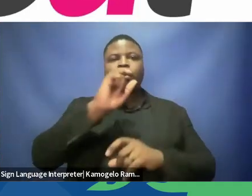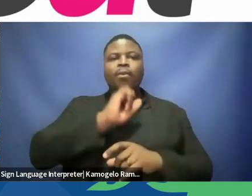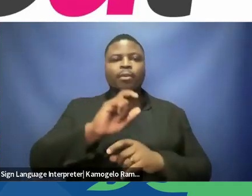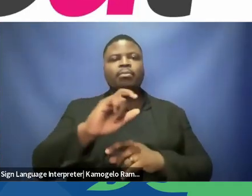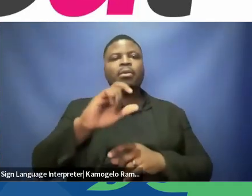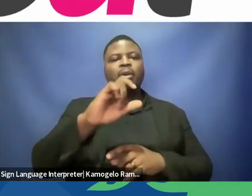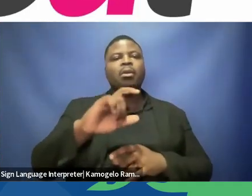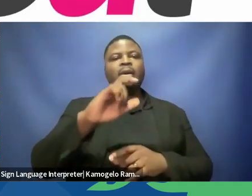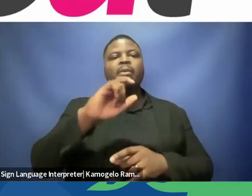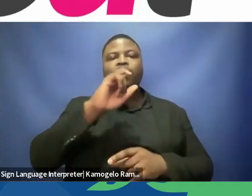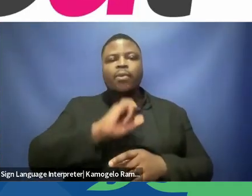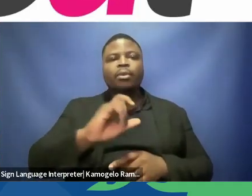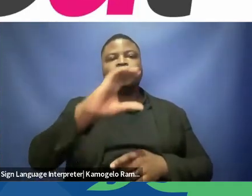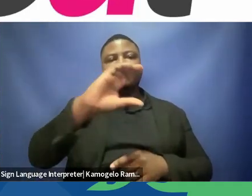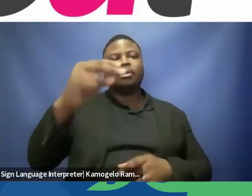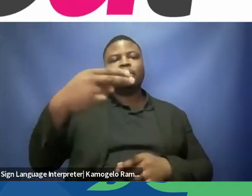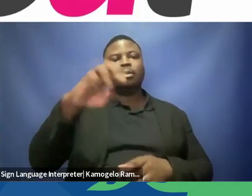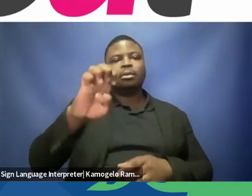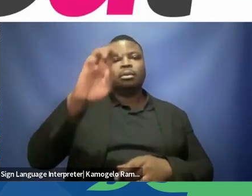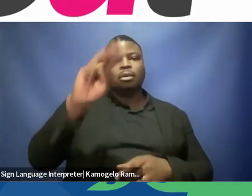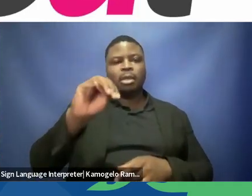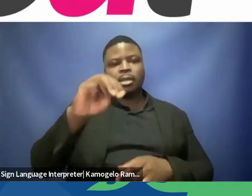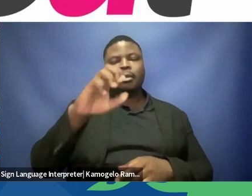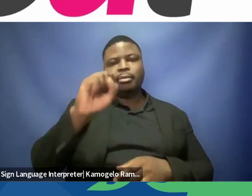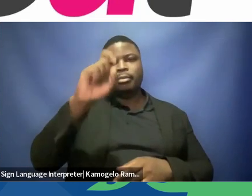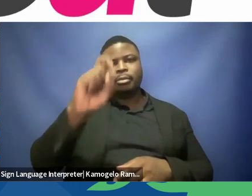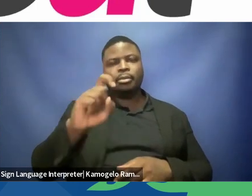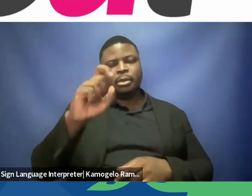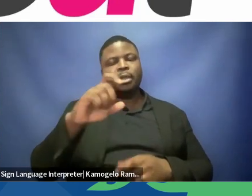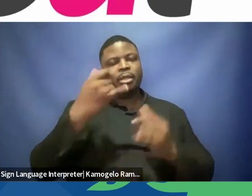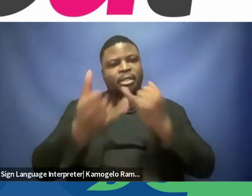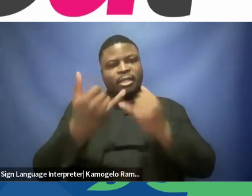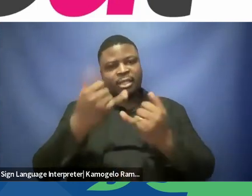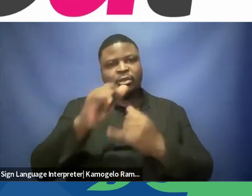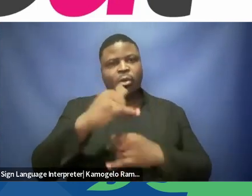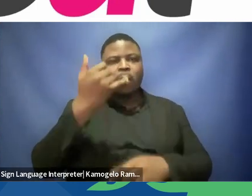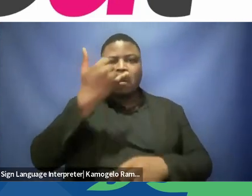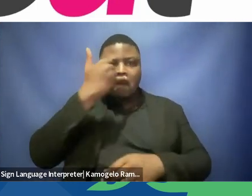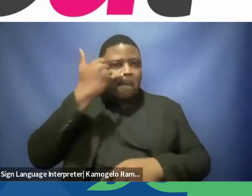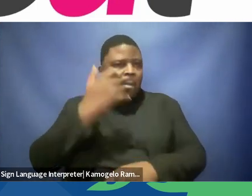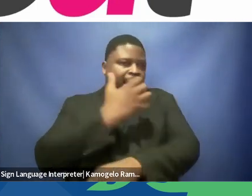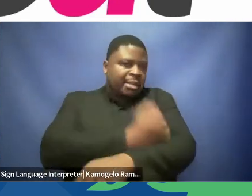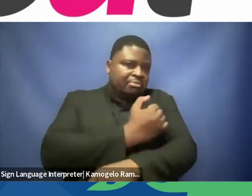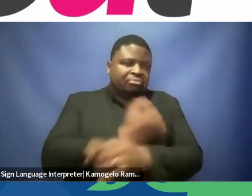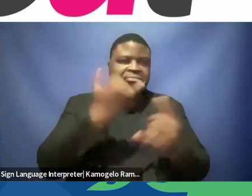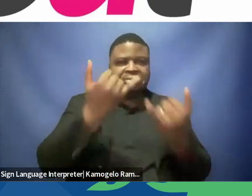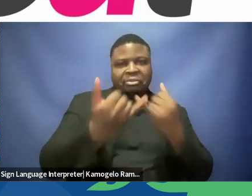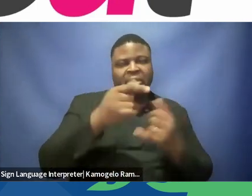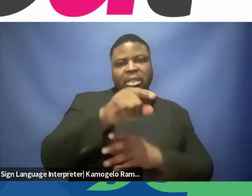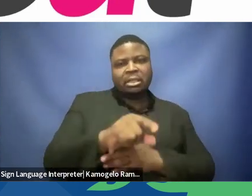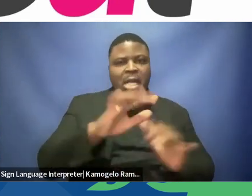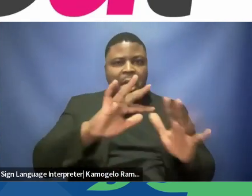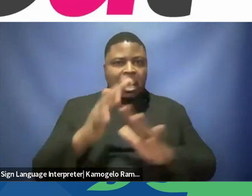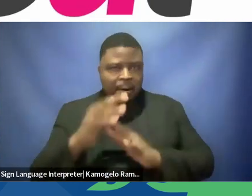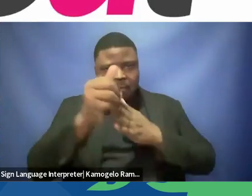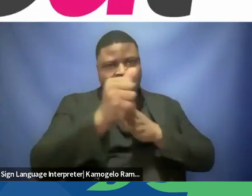be a presentation that I'll share with you that will share some information about chemsex among gay, bisexual, and men who have sex with